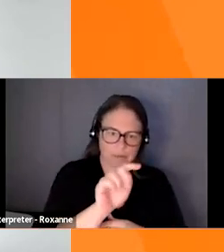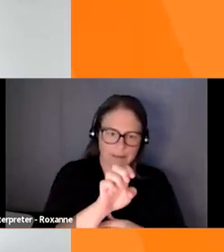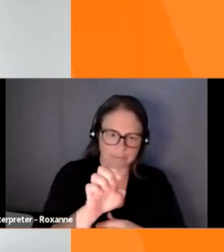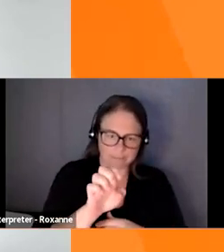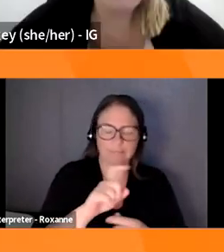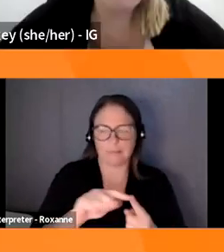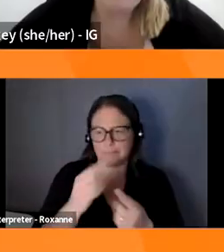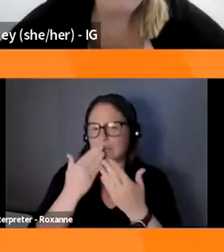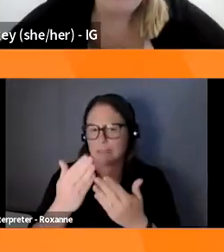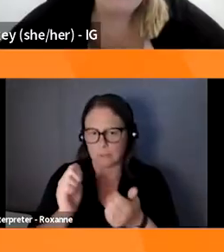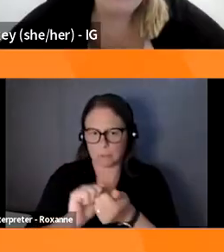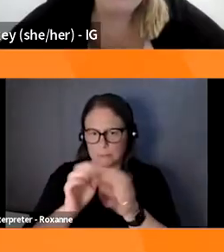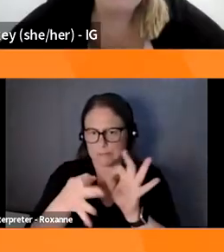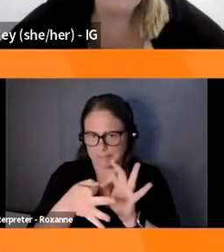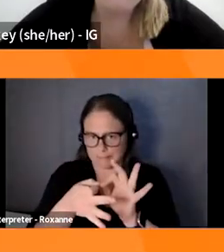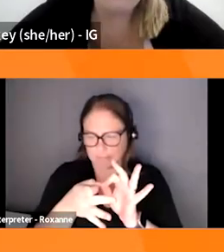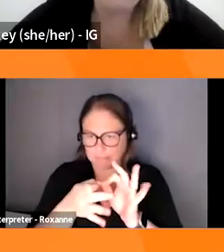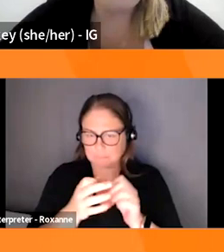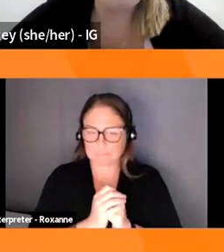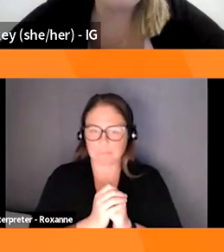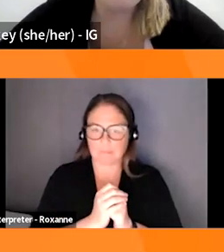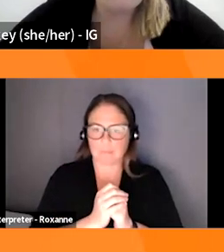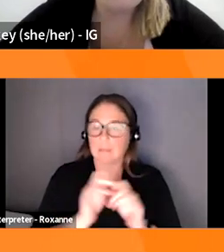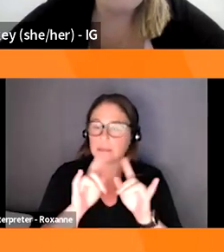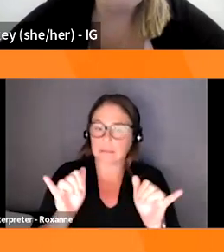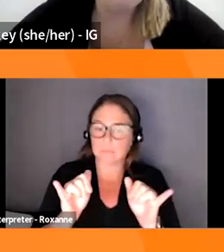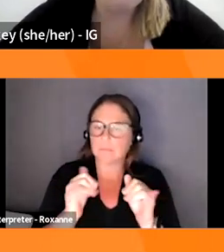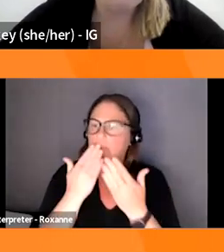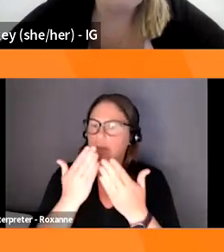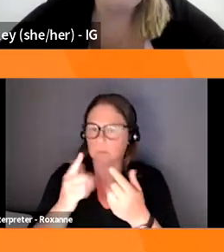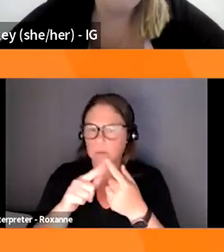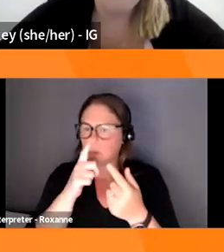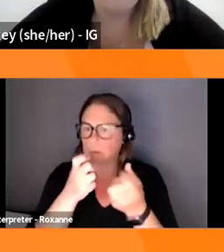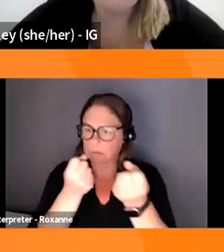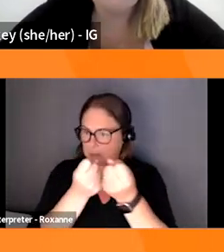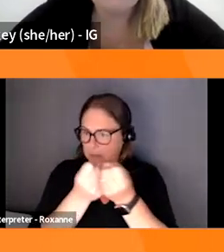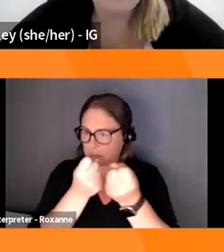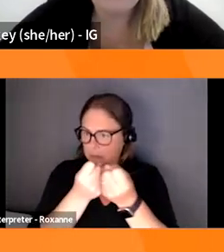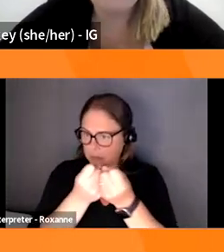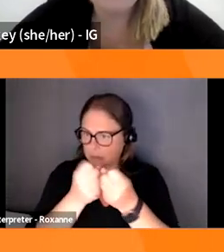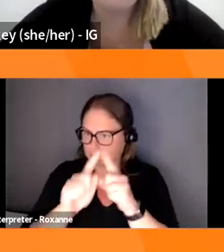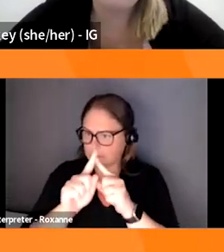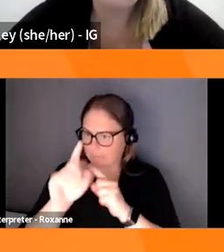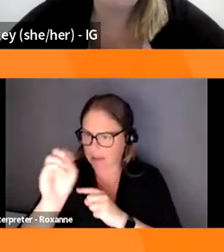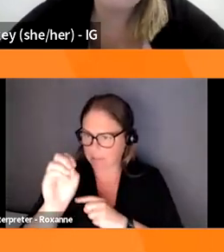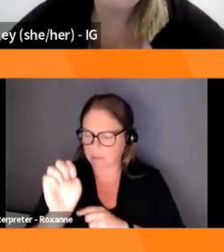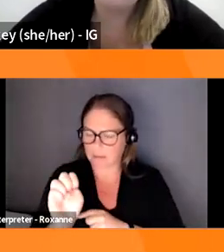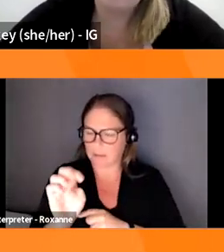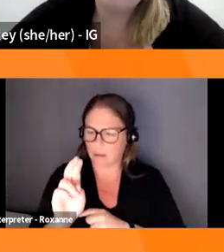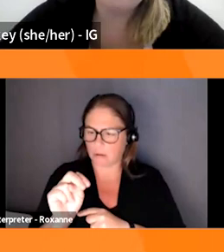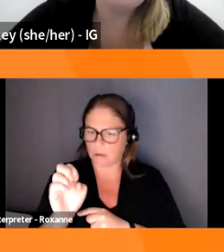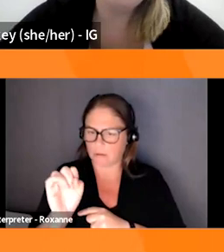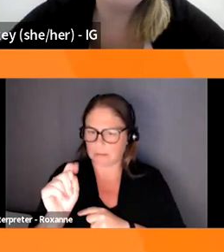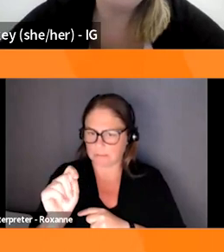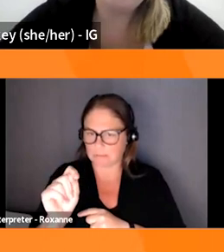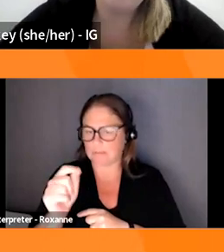Asign. While I'm at it, I'd also like to thank our corporate sponsors, Ernst & Young, Reese and Invest in